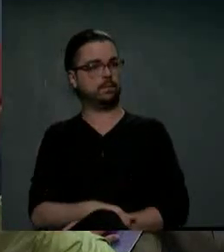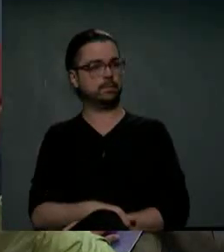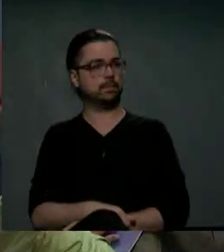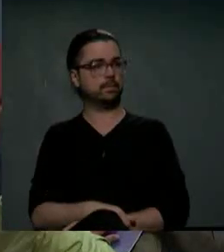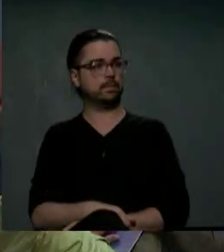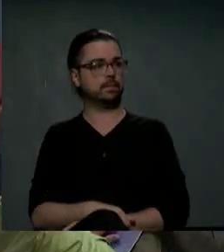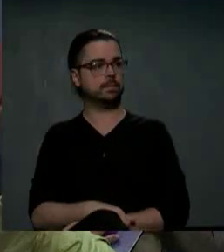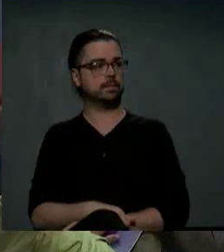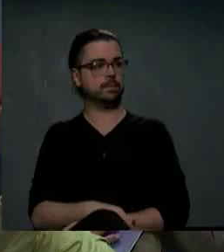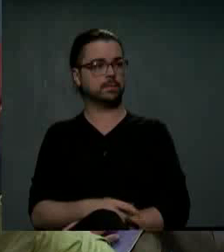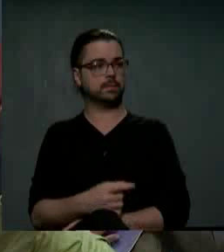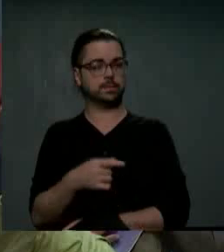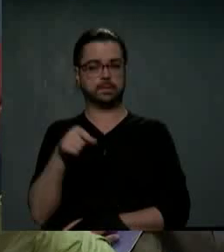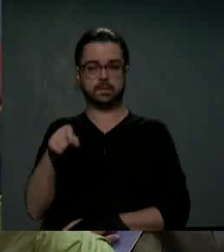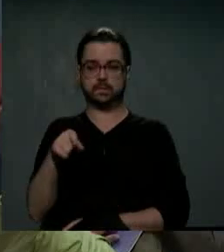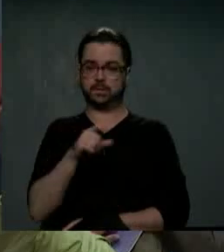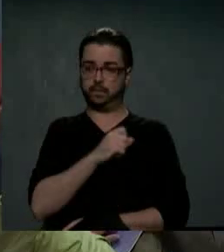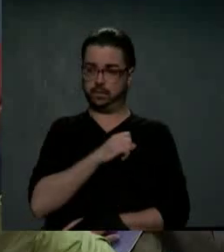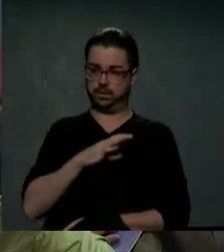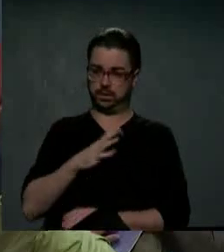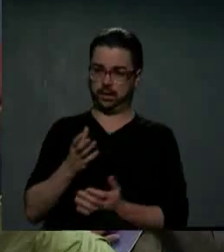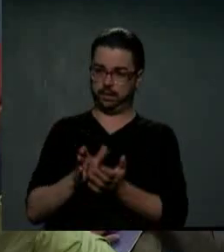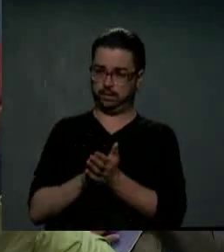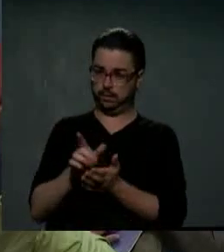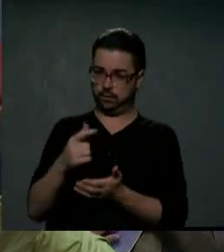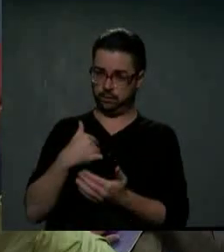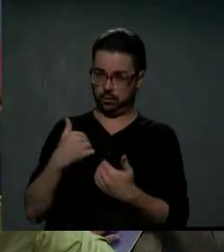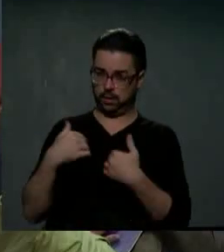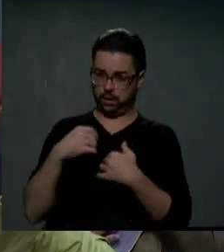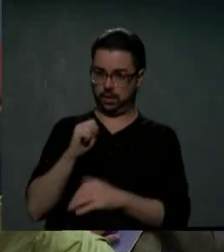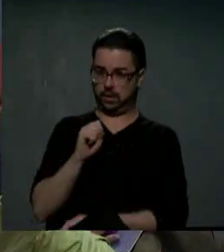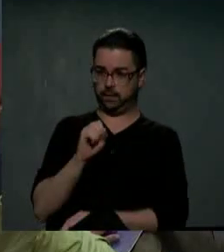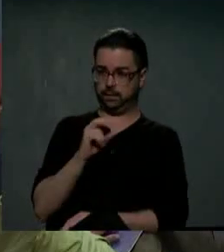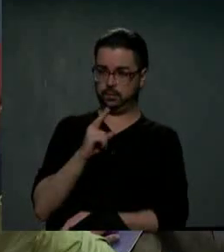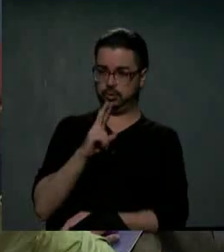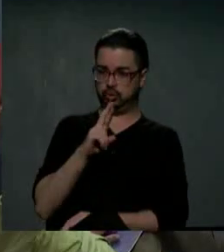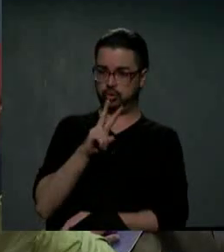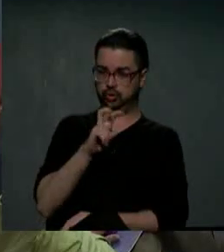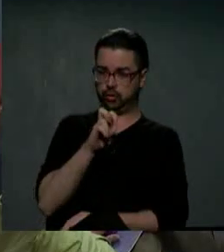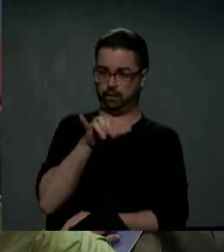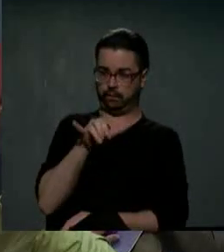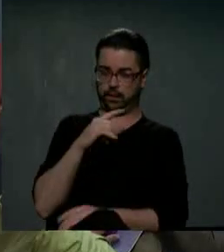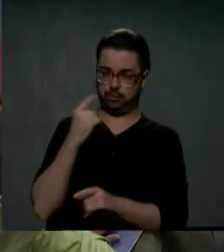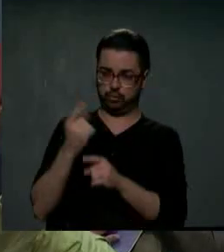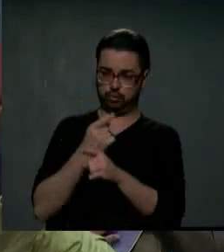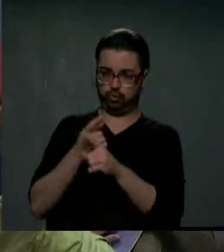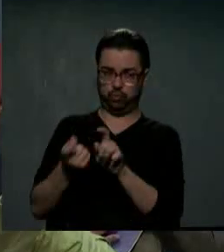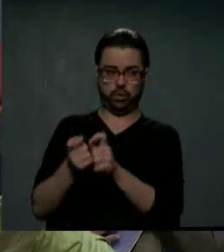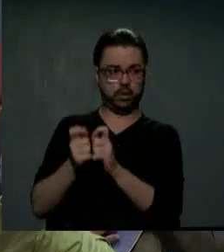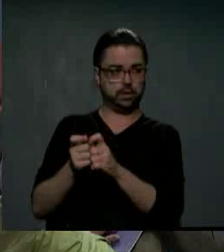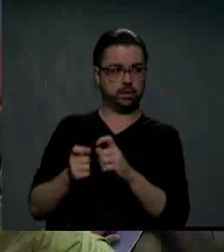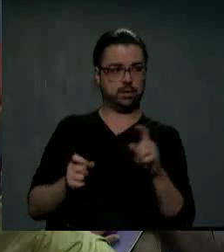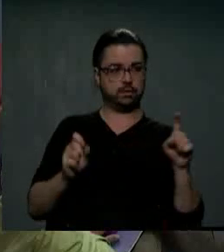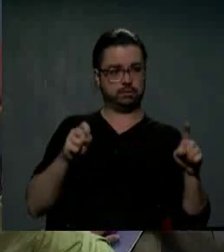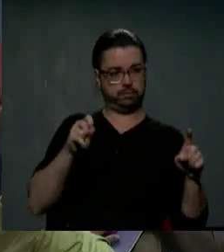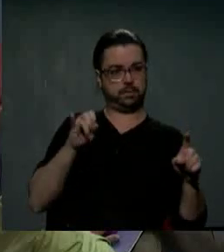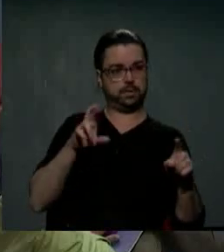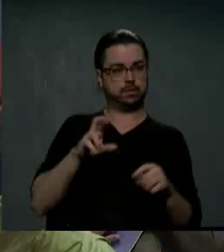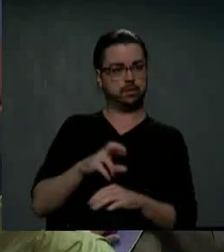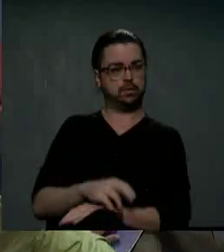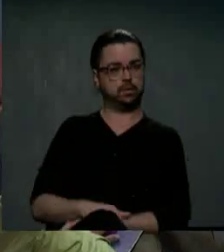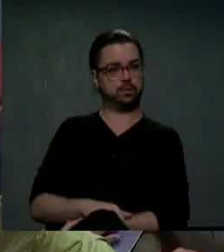This is for the staff. Did the surveyor ever get his survey corrected? Yes, sir. It did.